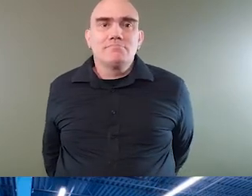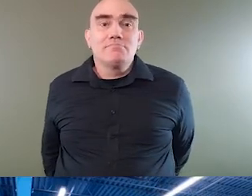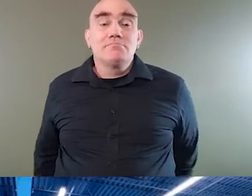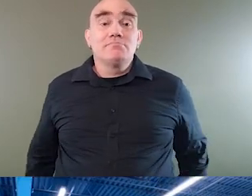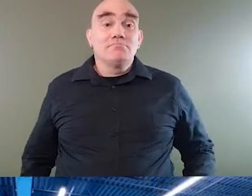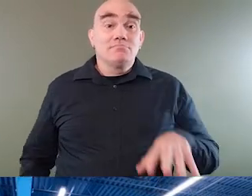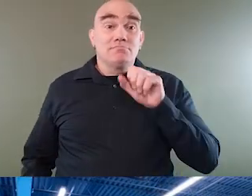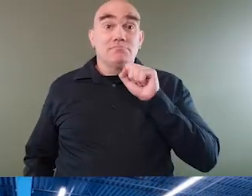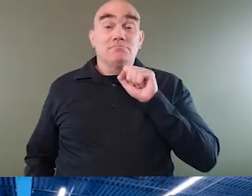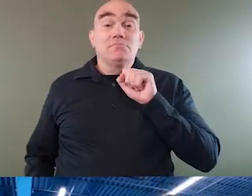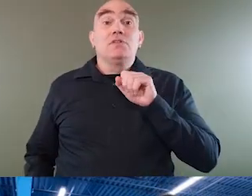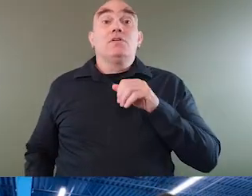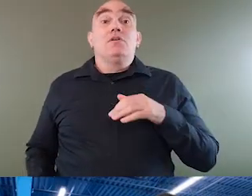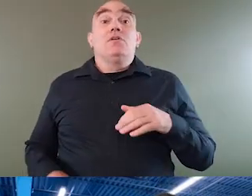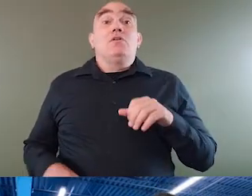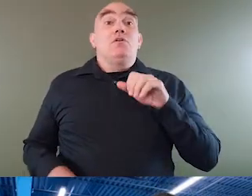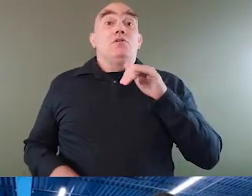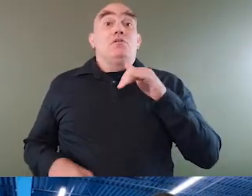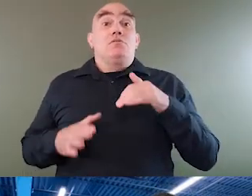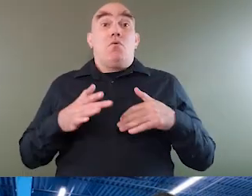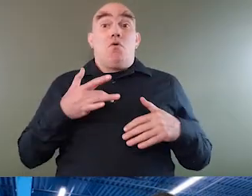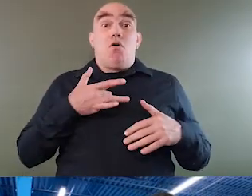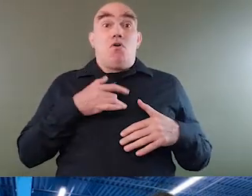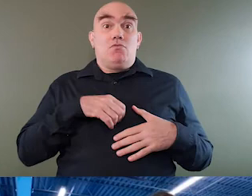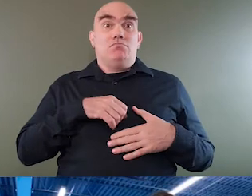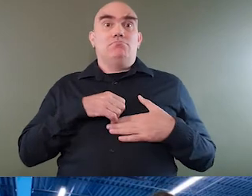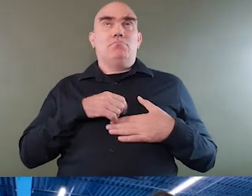Inhale, shift your heart to the sky.